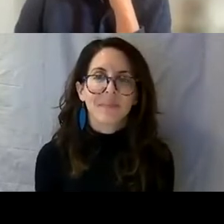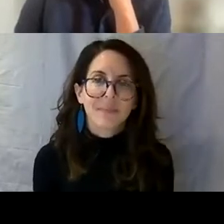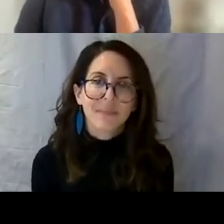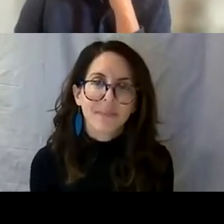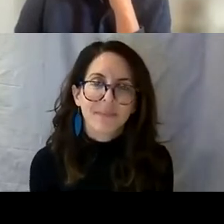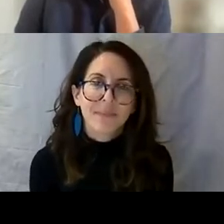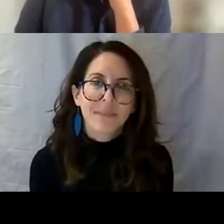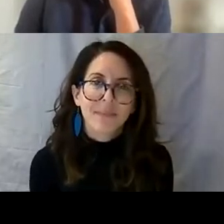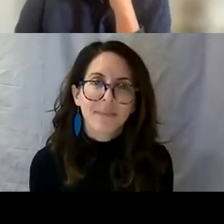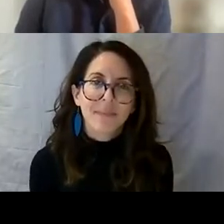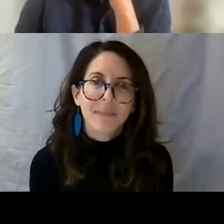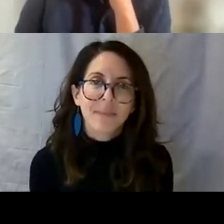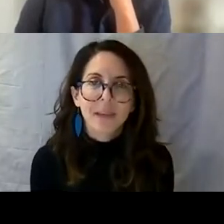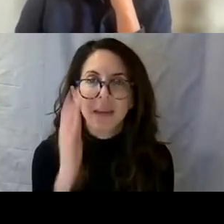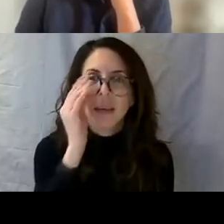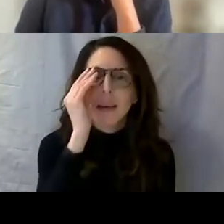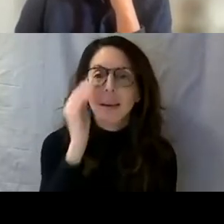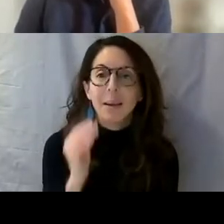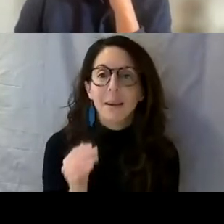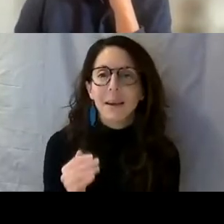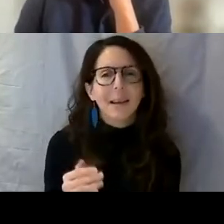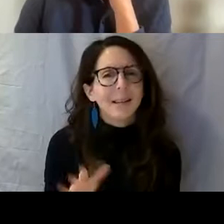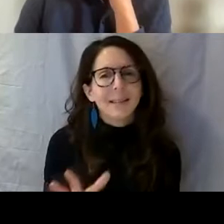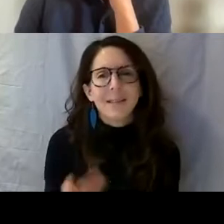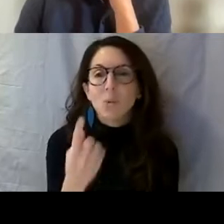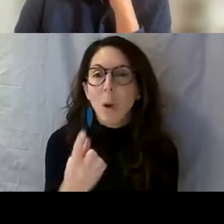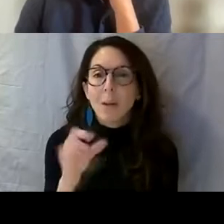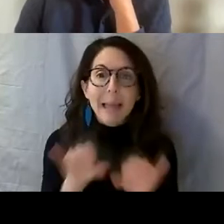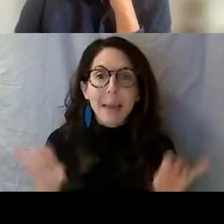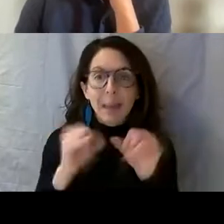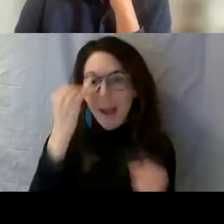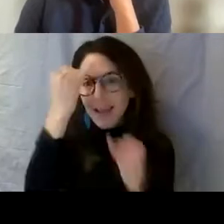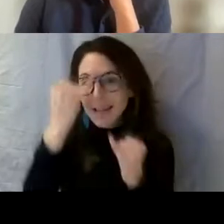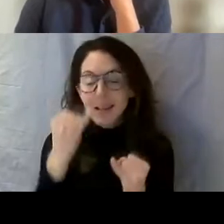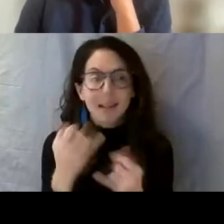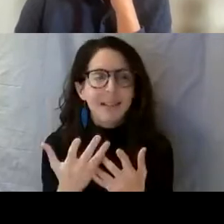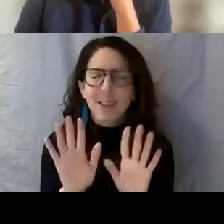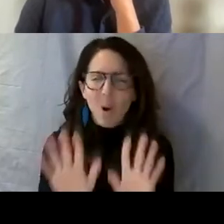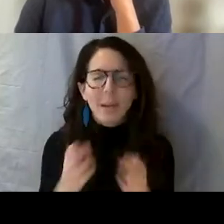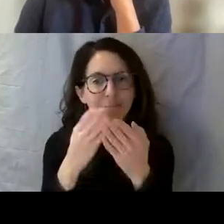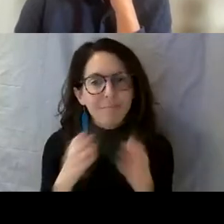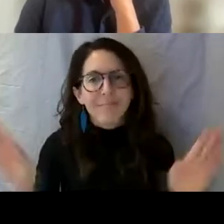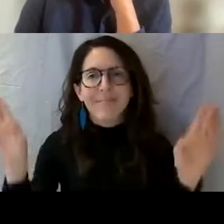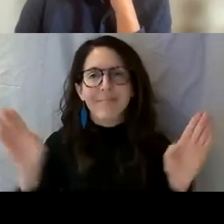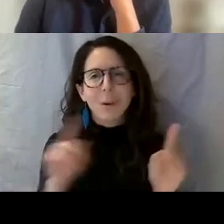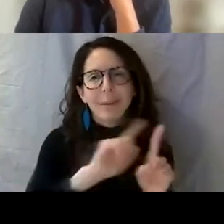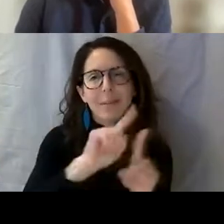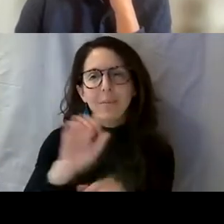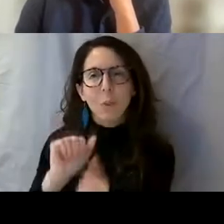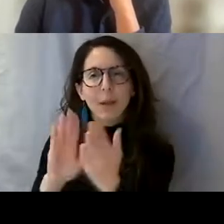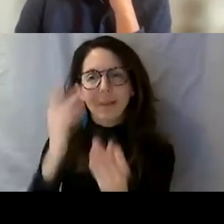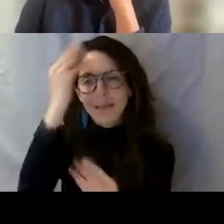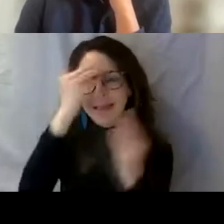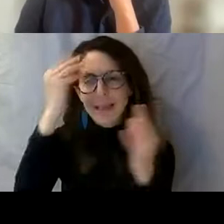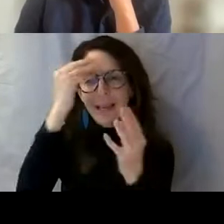need a whole mixture of really good ideas and new ways of thinking. We need people to be open to that.